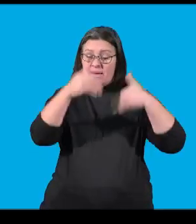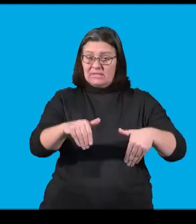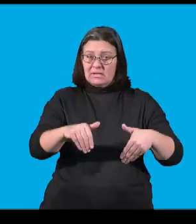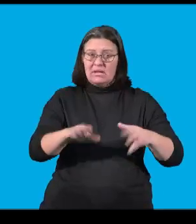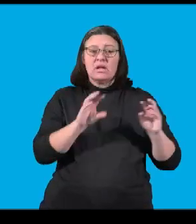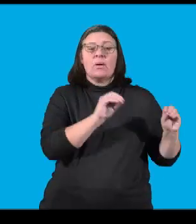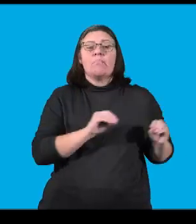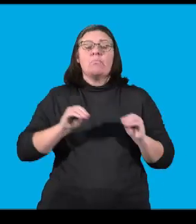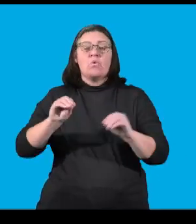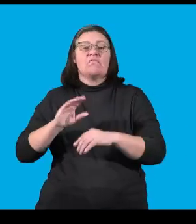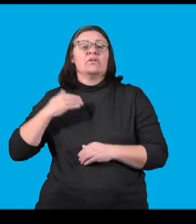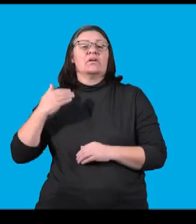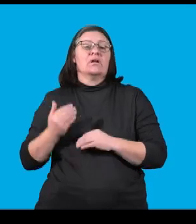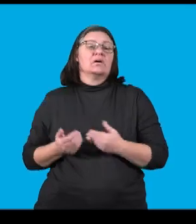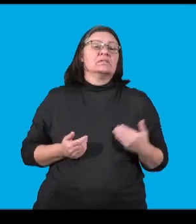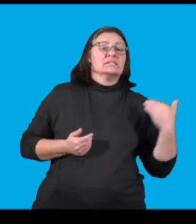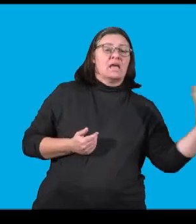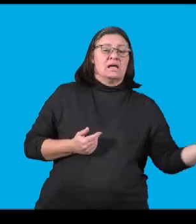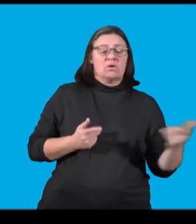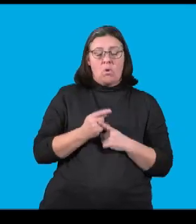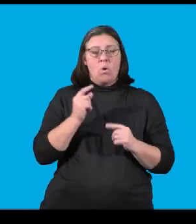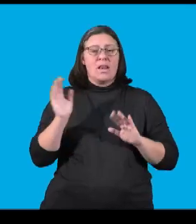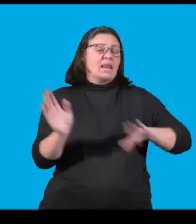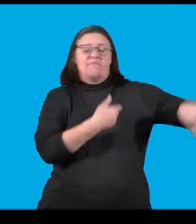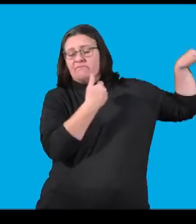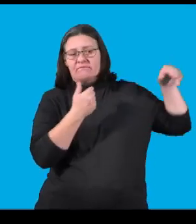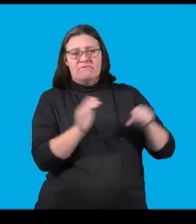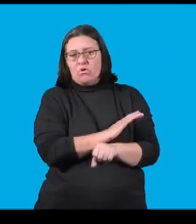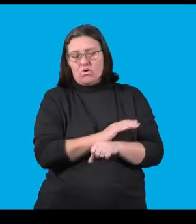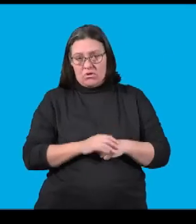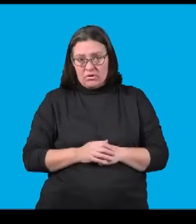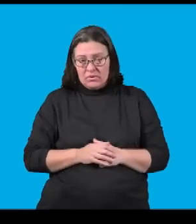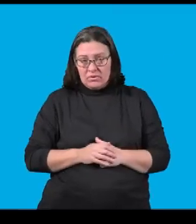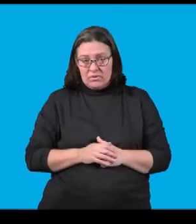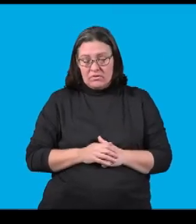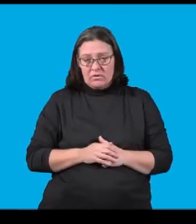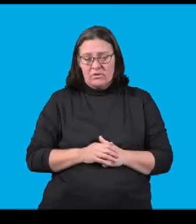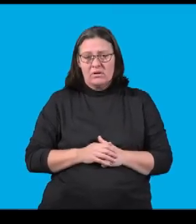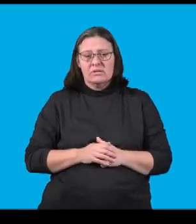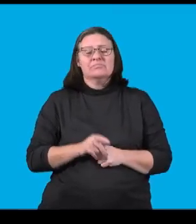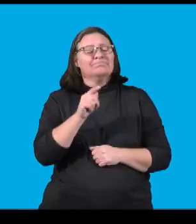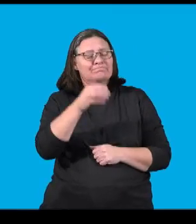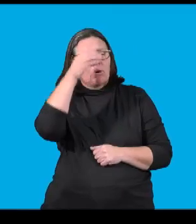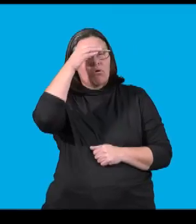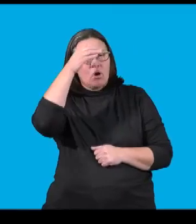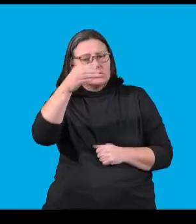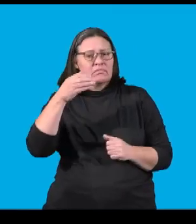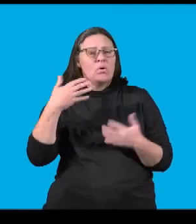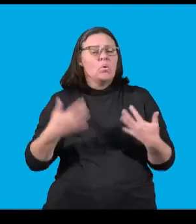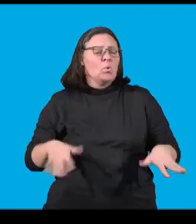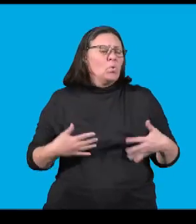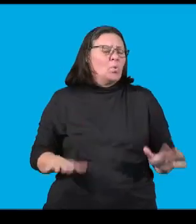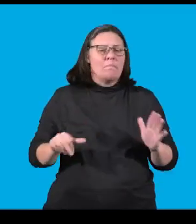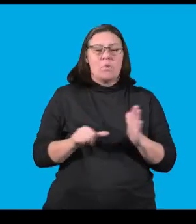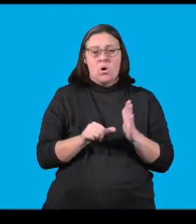this limit and move it to the other side, or completely leave it out as you go through the question. This concept